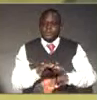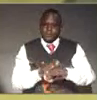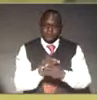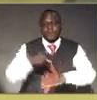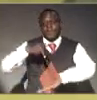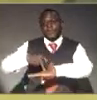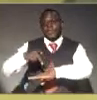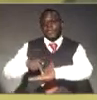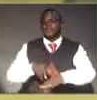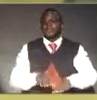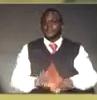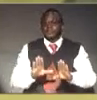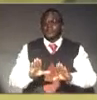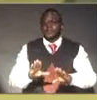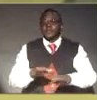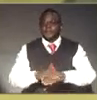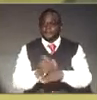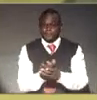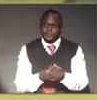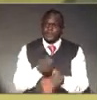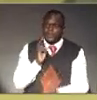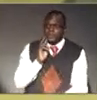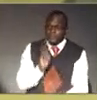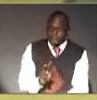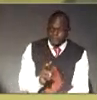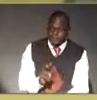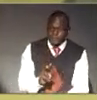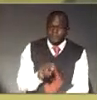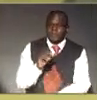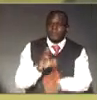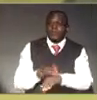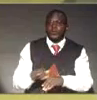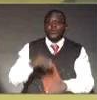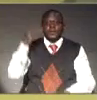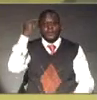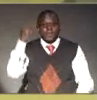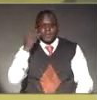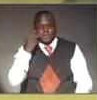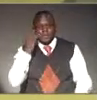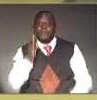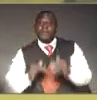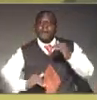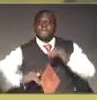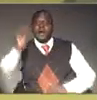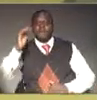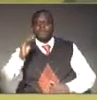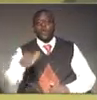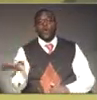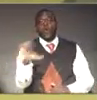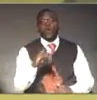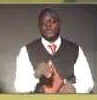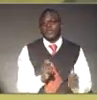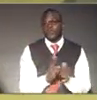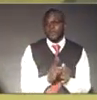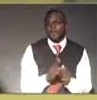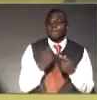feet. And then finally he says, you see, you call me master. I'm the highest amongst you, but I